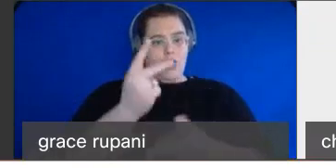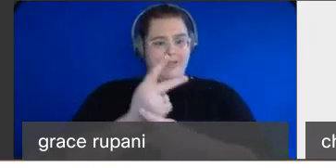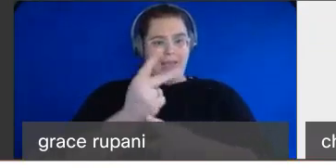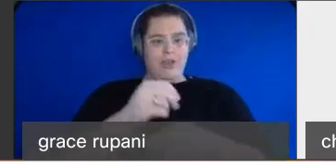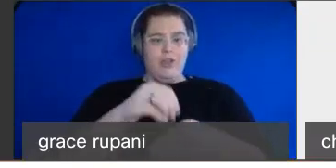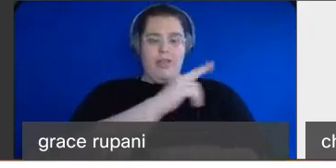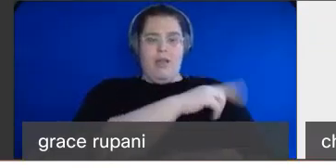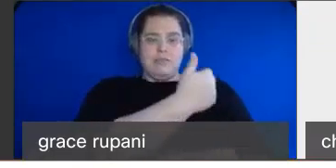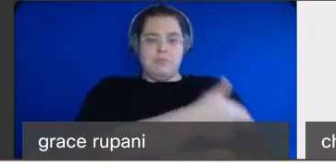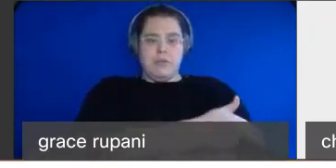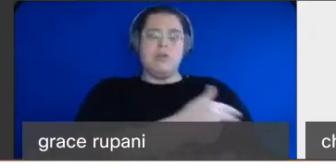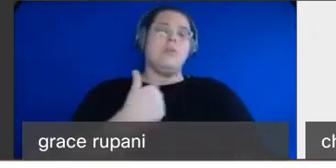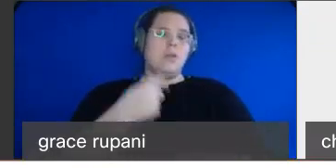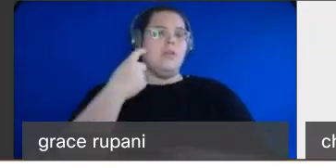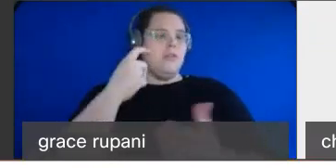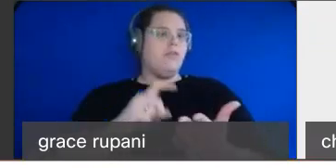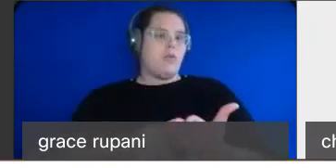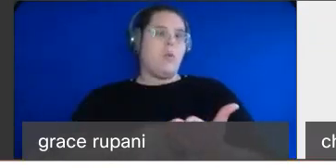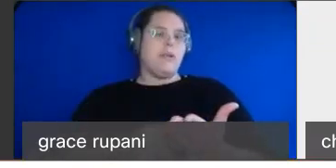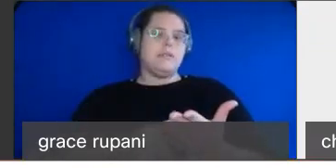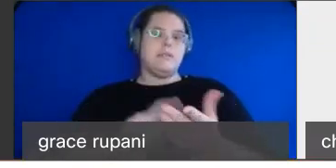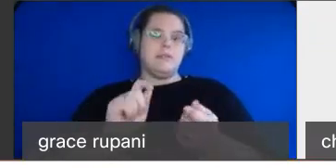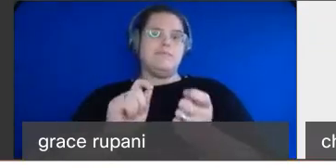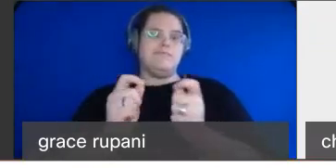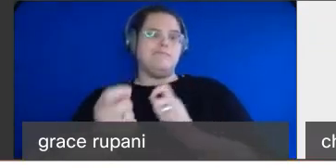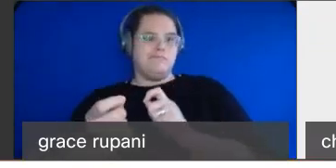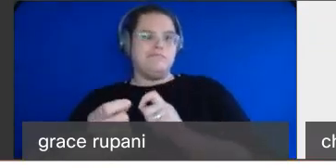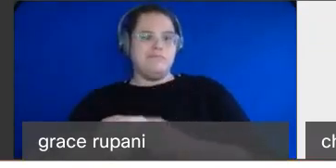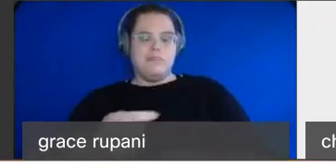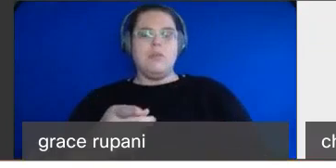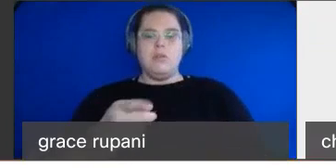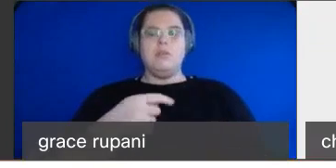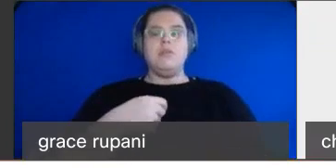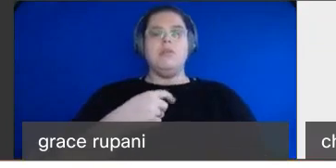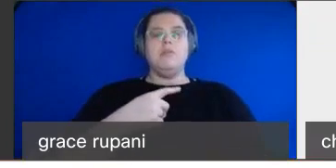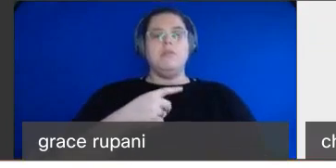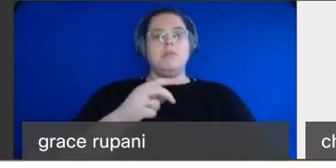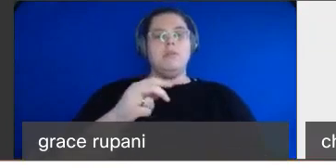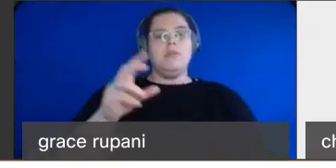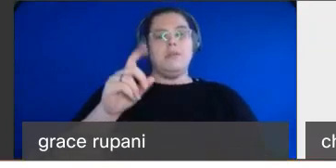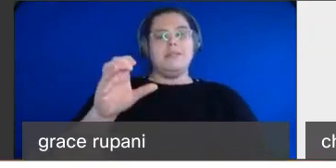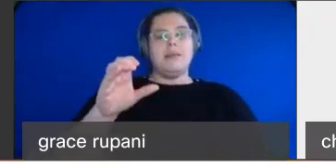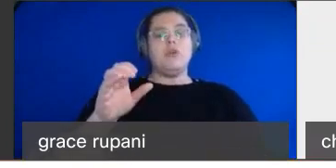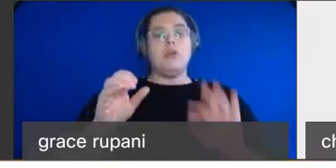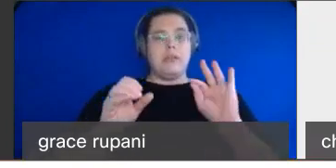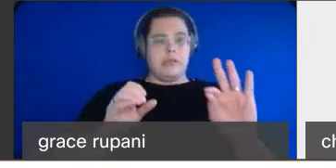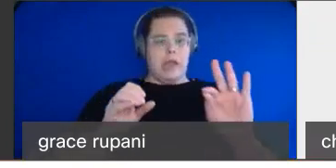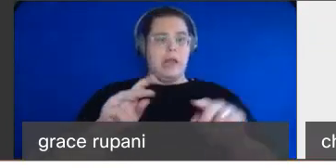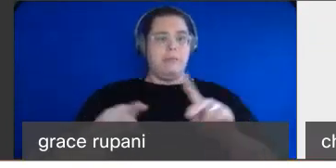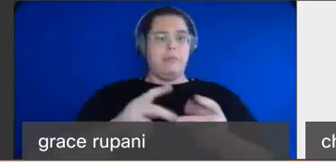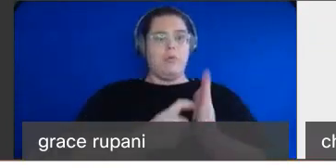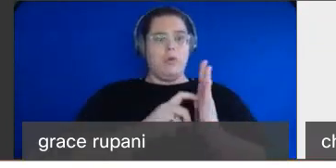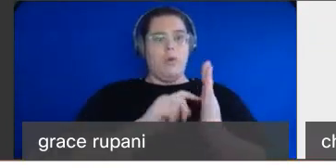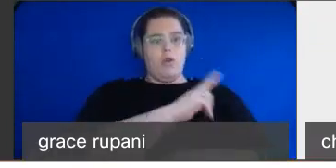So in the month of December, there were 9 people who required inpatient care. And in the month of January so far, there have been